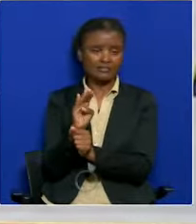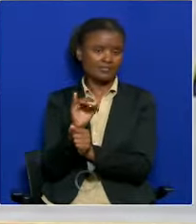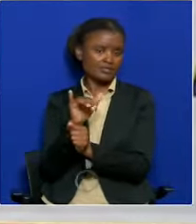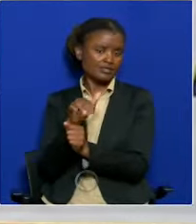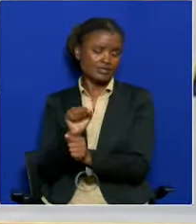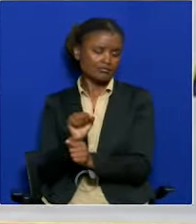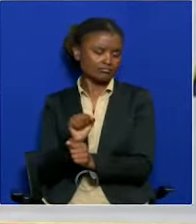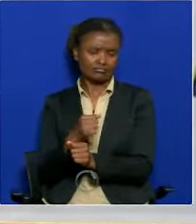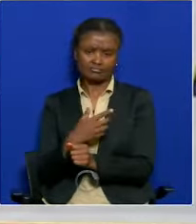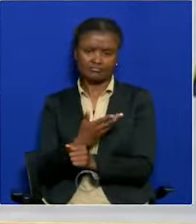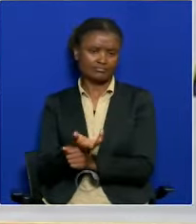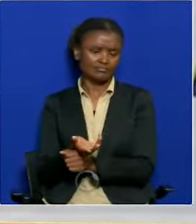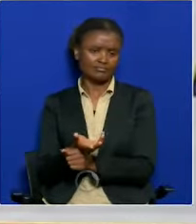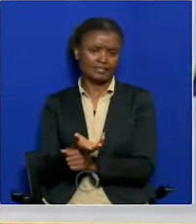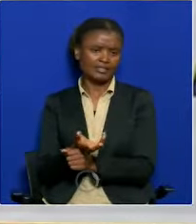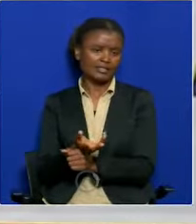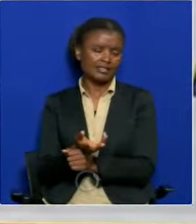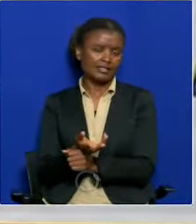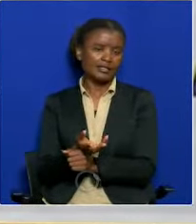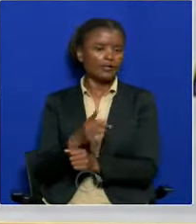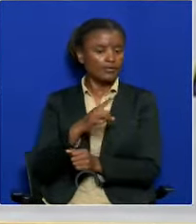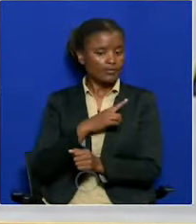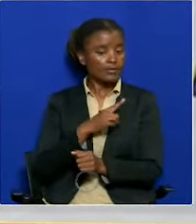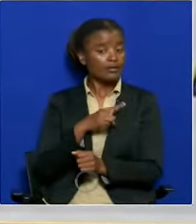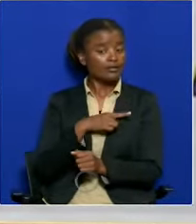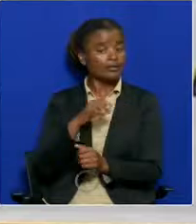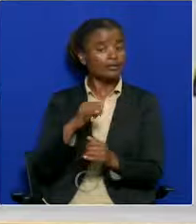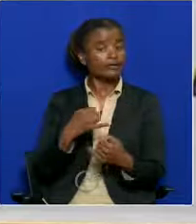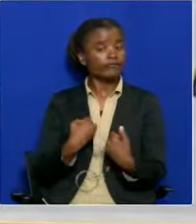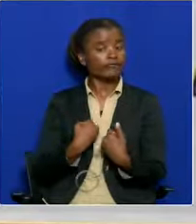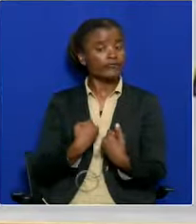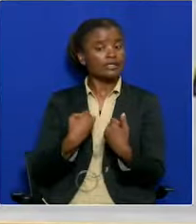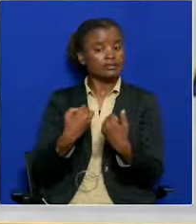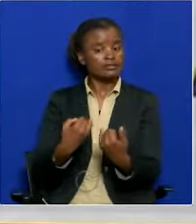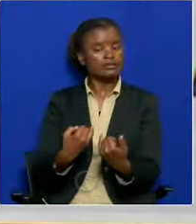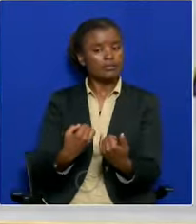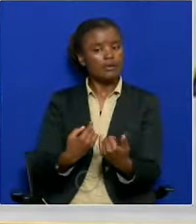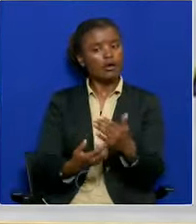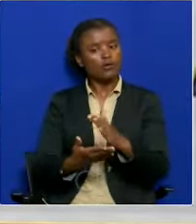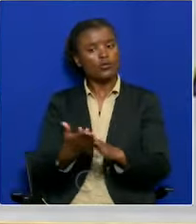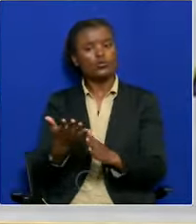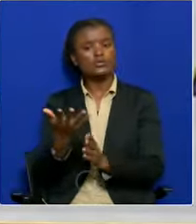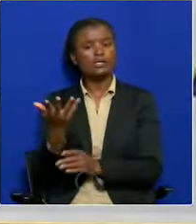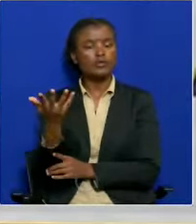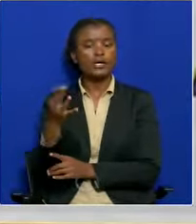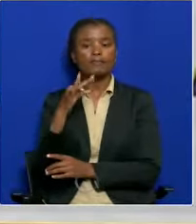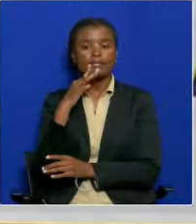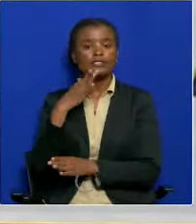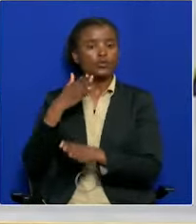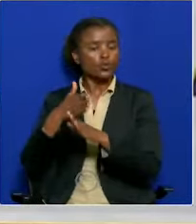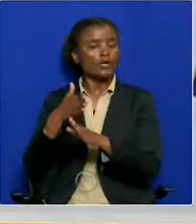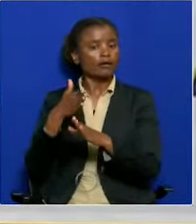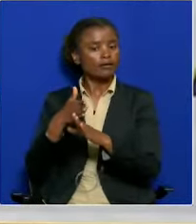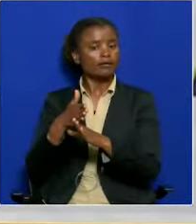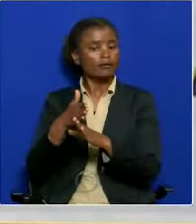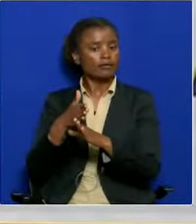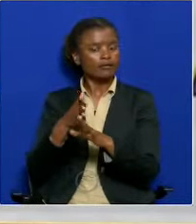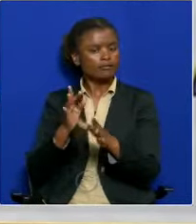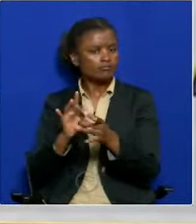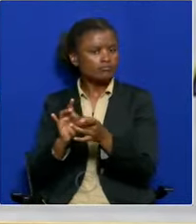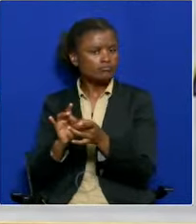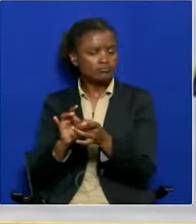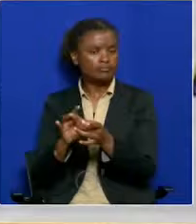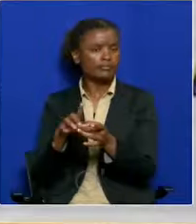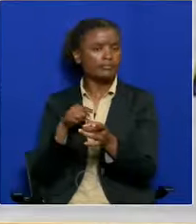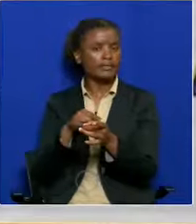where he invited me to go, it was work-related. So most of the time, the minister will be there, the national commissioner